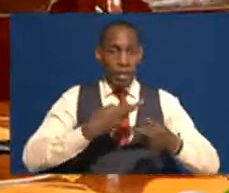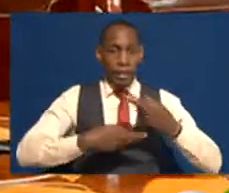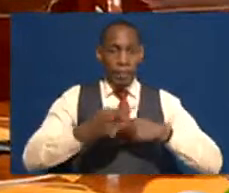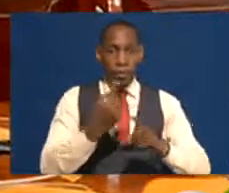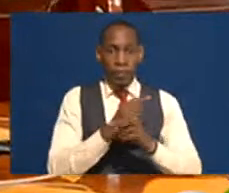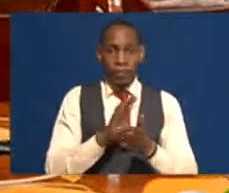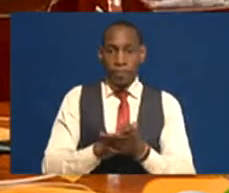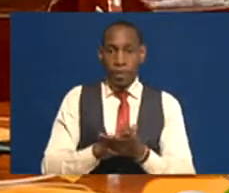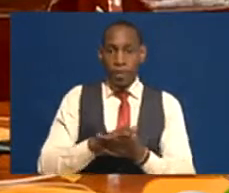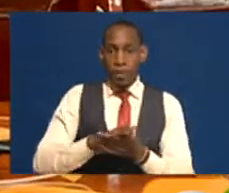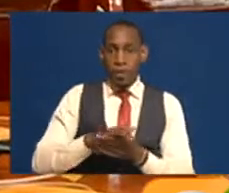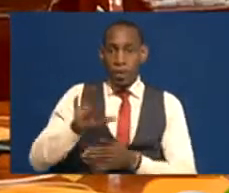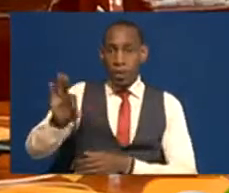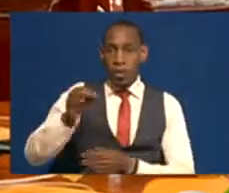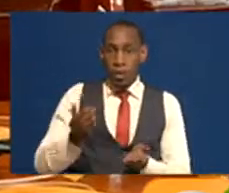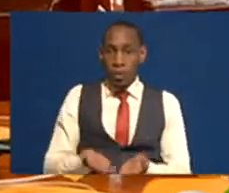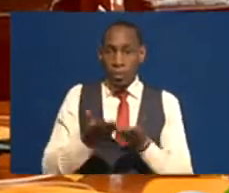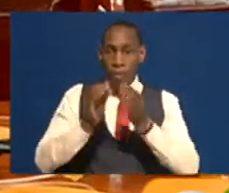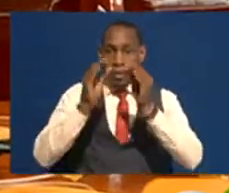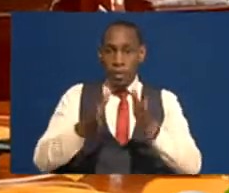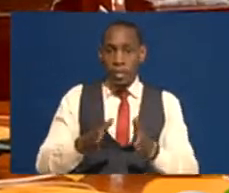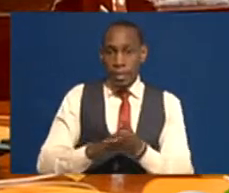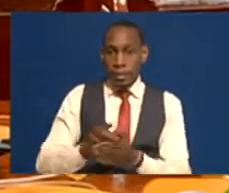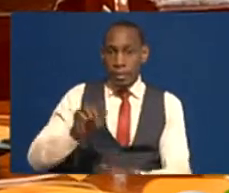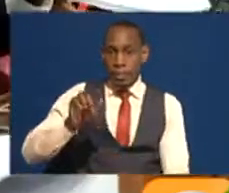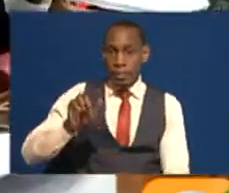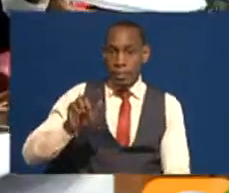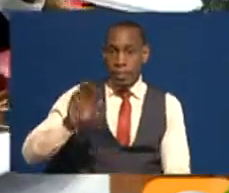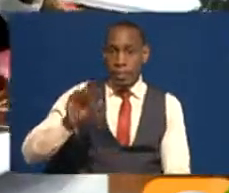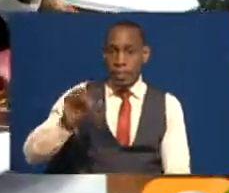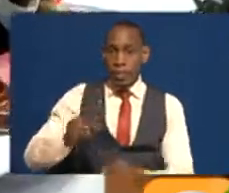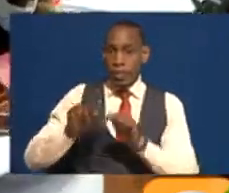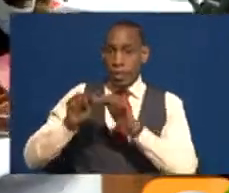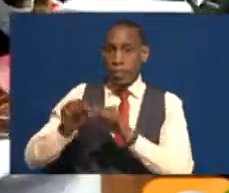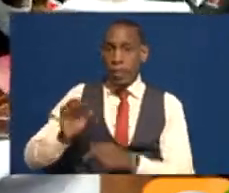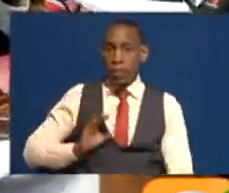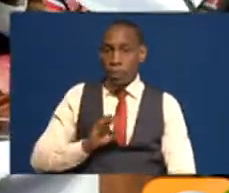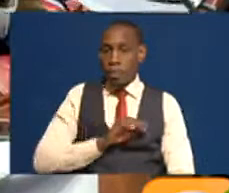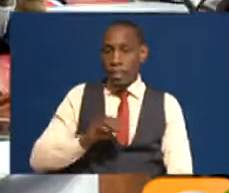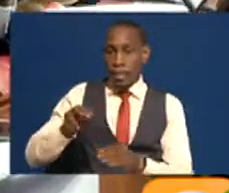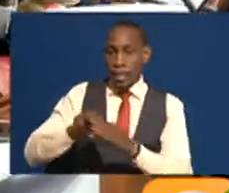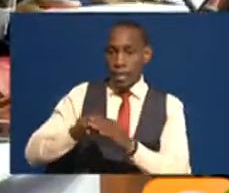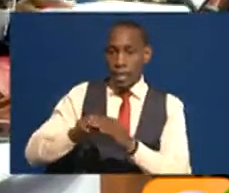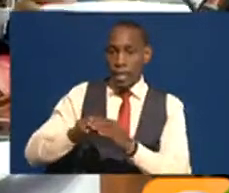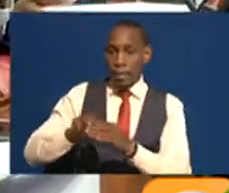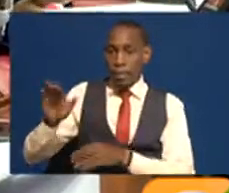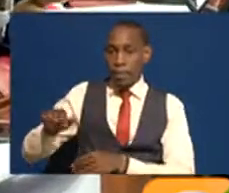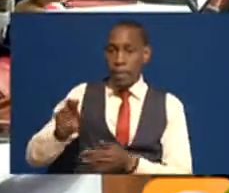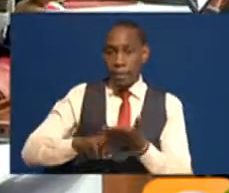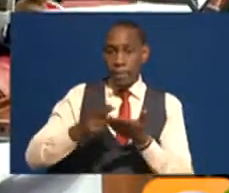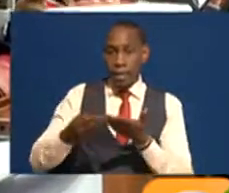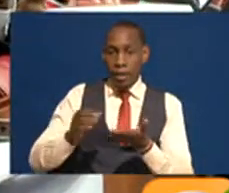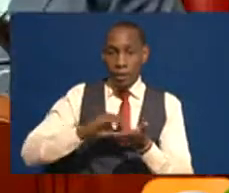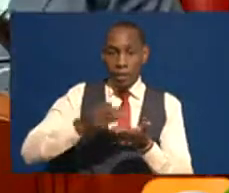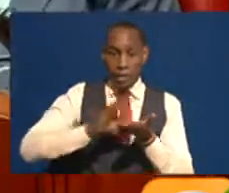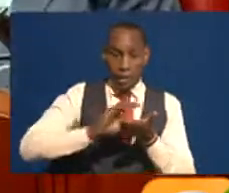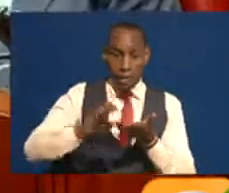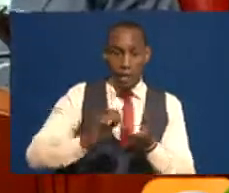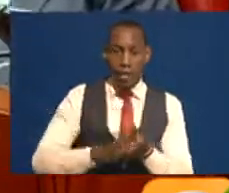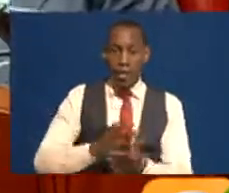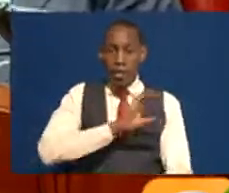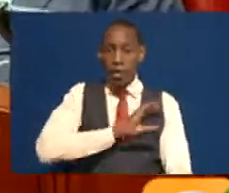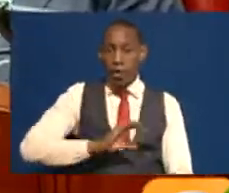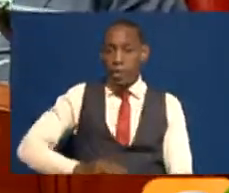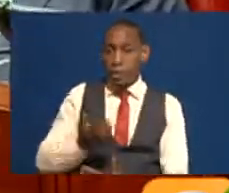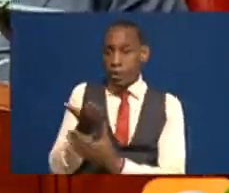and promotion of teachers, Macharia blamed the committee and members of parliament for failure to allocate funds as requested by the commission. We have a lot